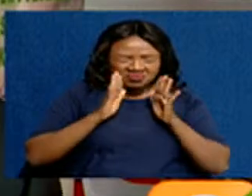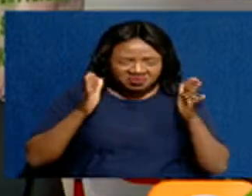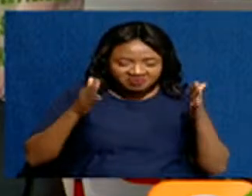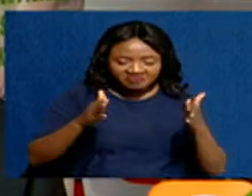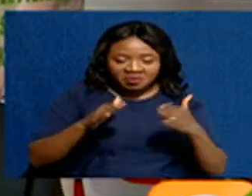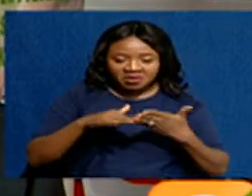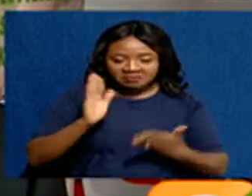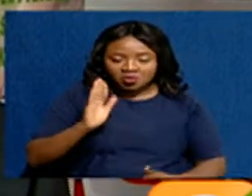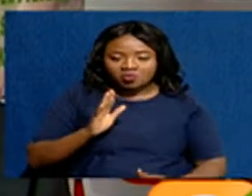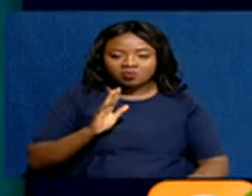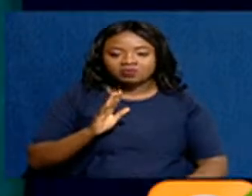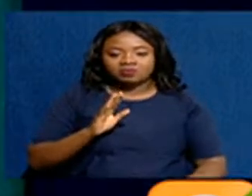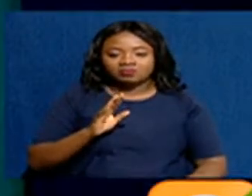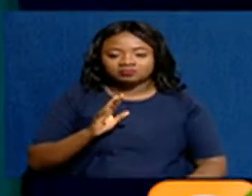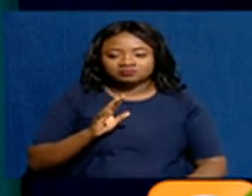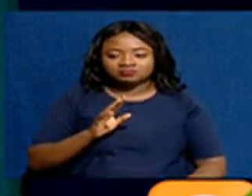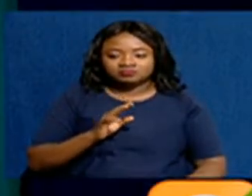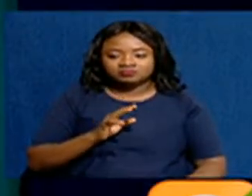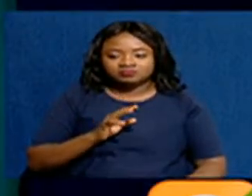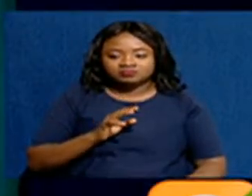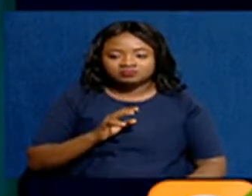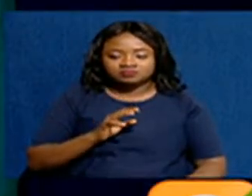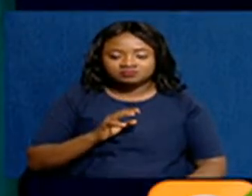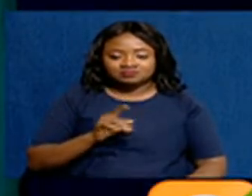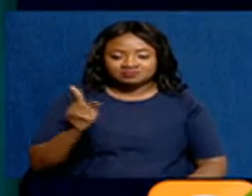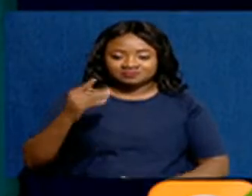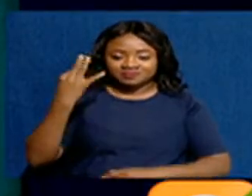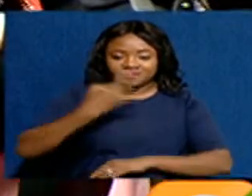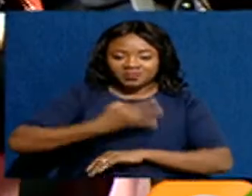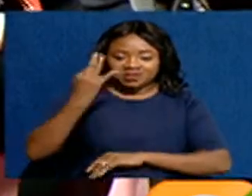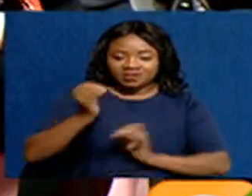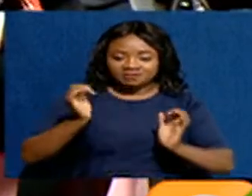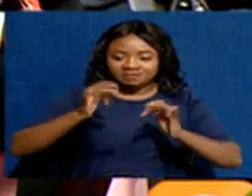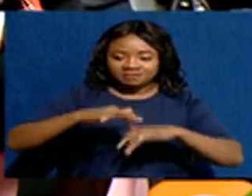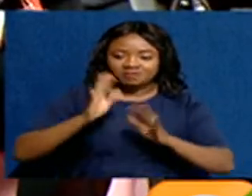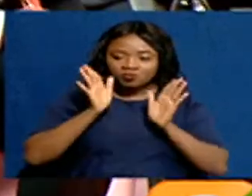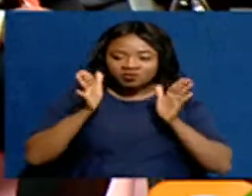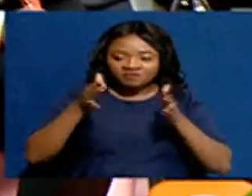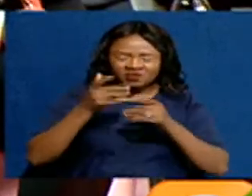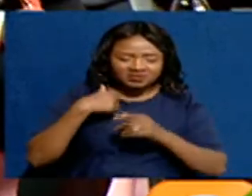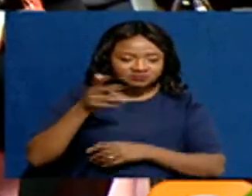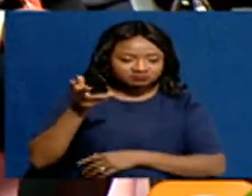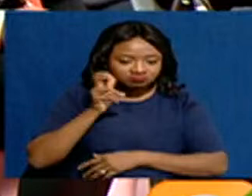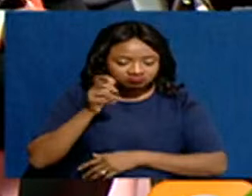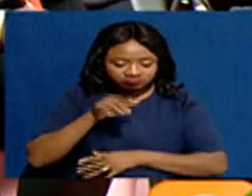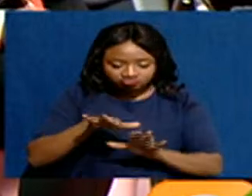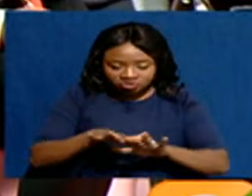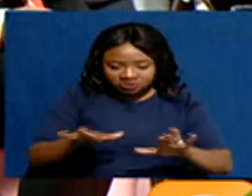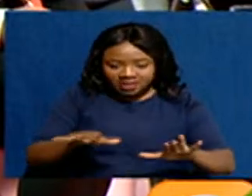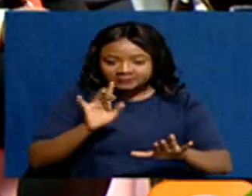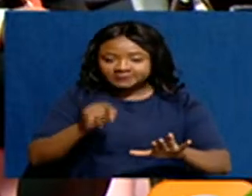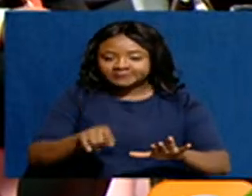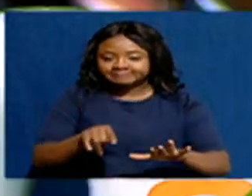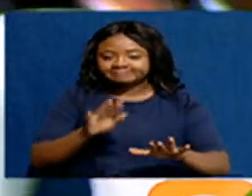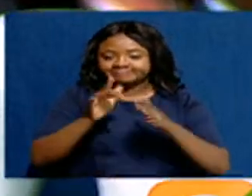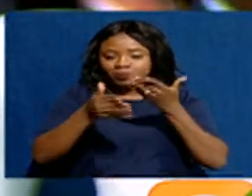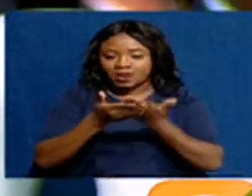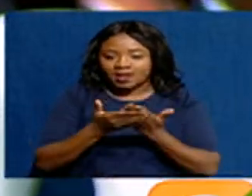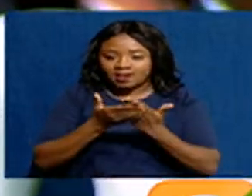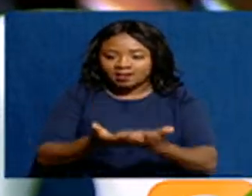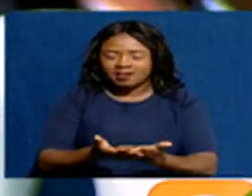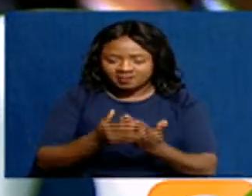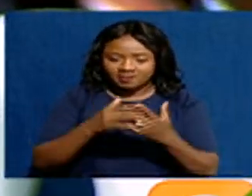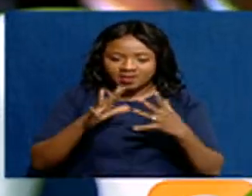is primary. The three-day summit under the theme Listen to the Land will be key in driving Africa's